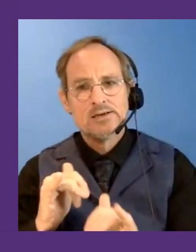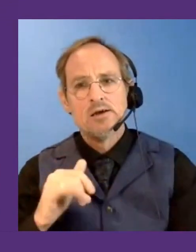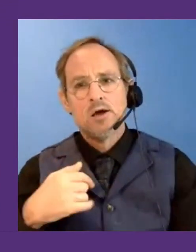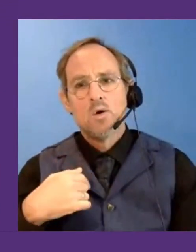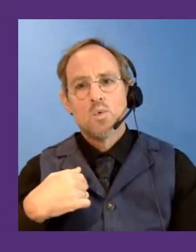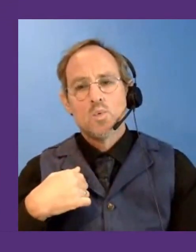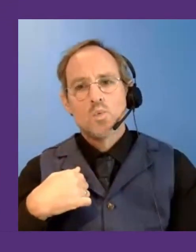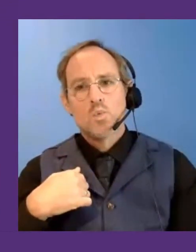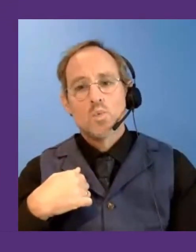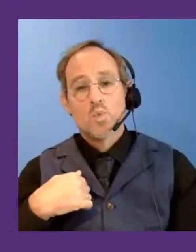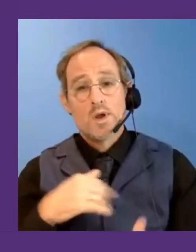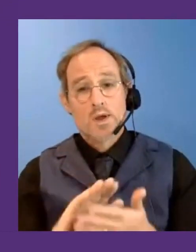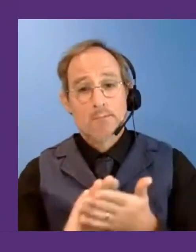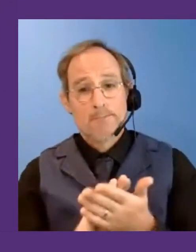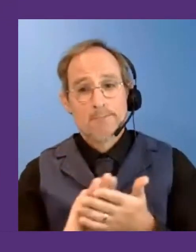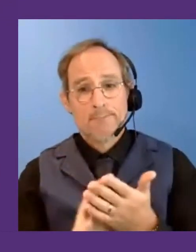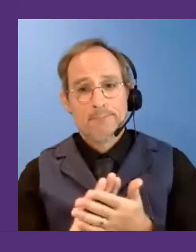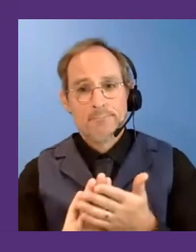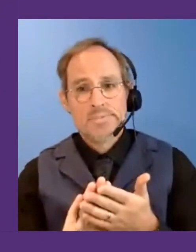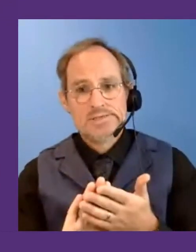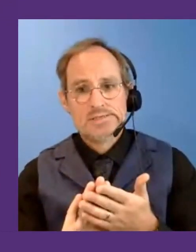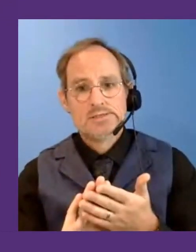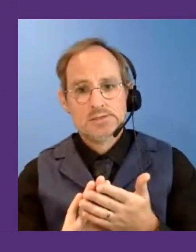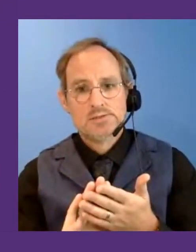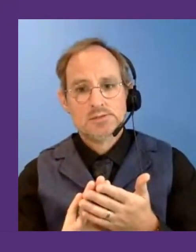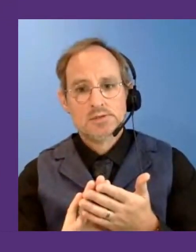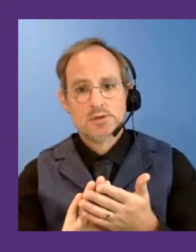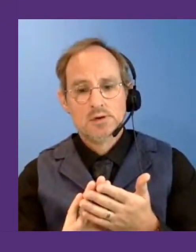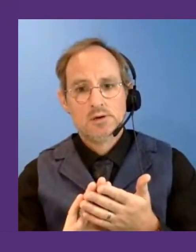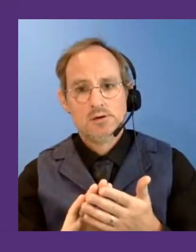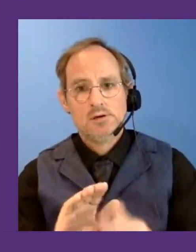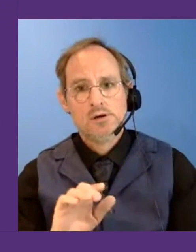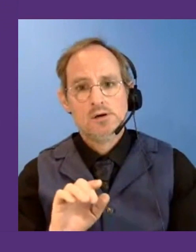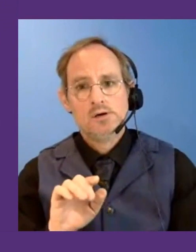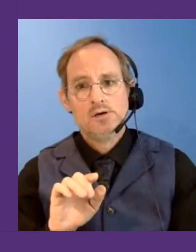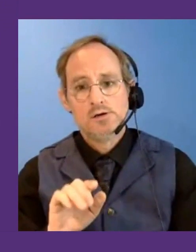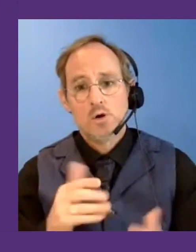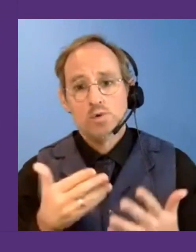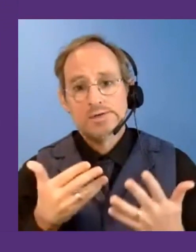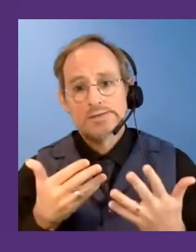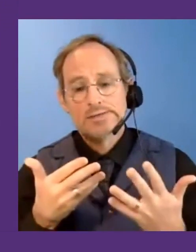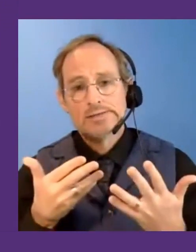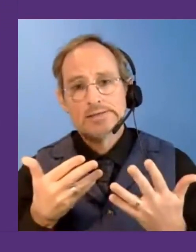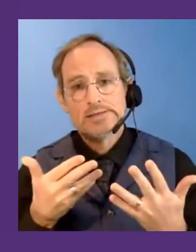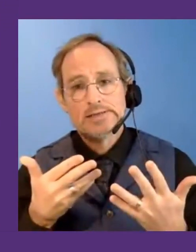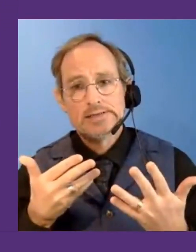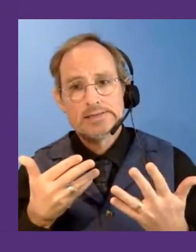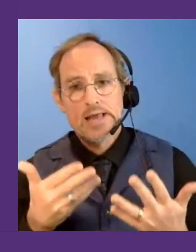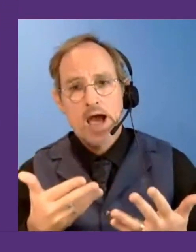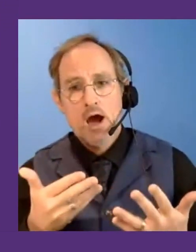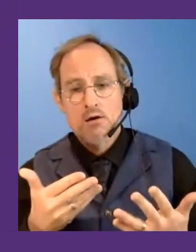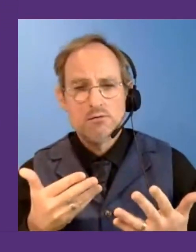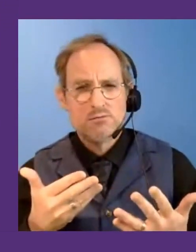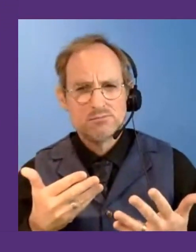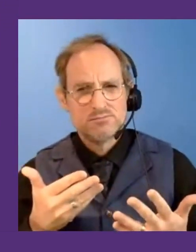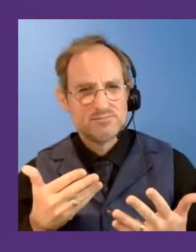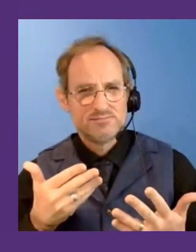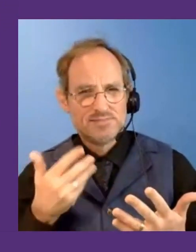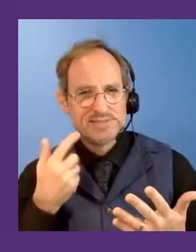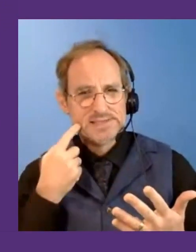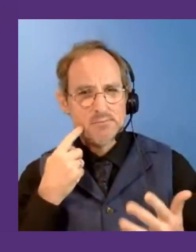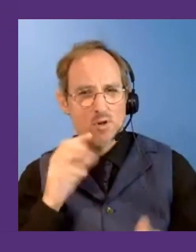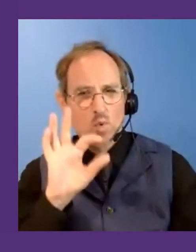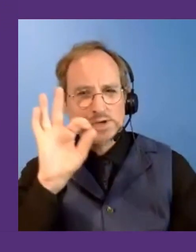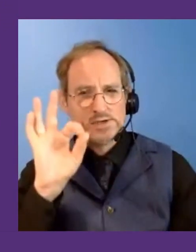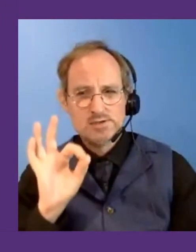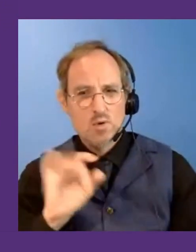come with a really good debate and argument on this. It's now more a case of, well, why wouldn't you do it? It does cost